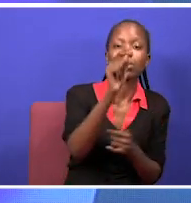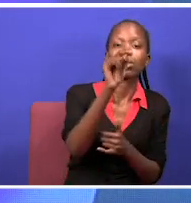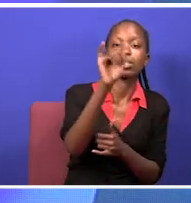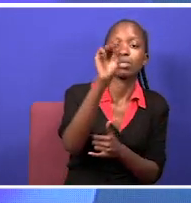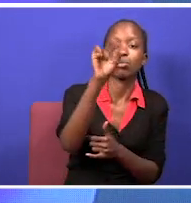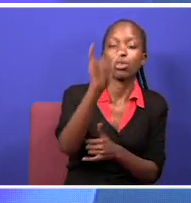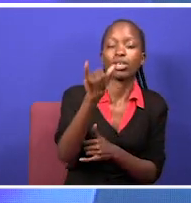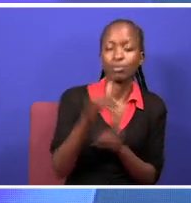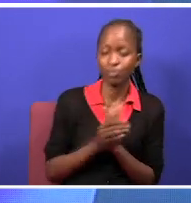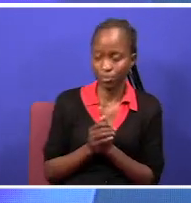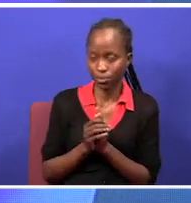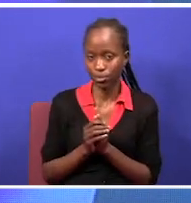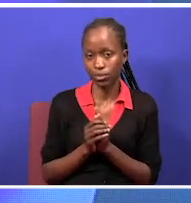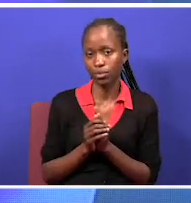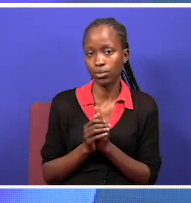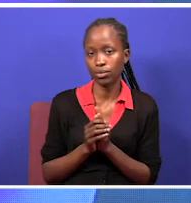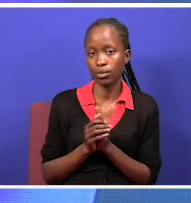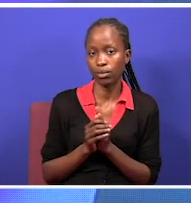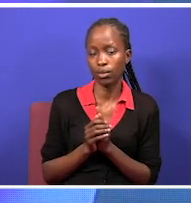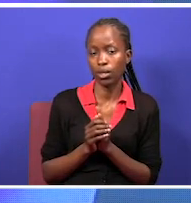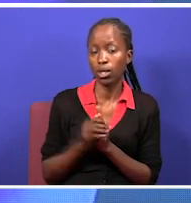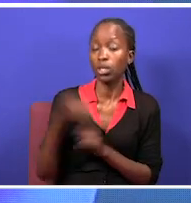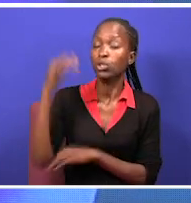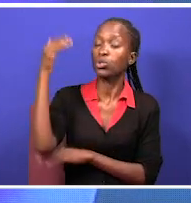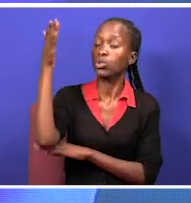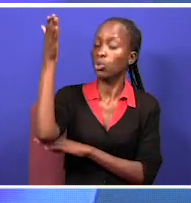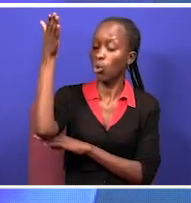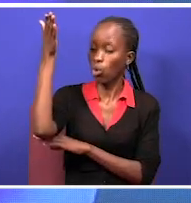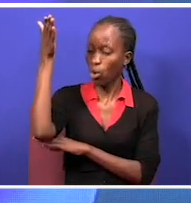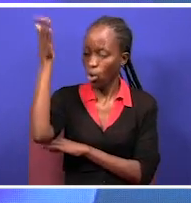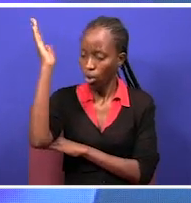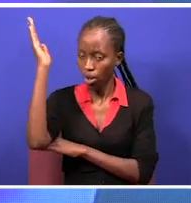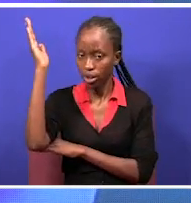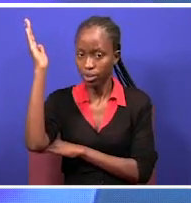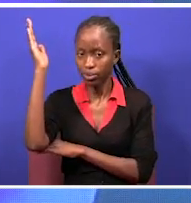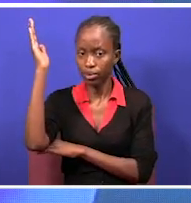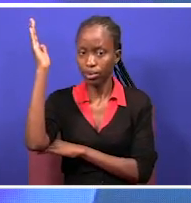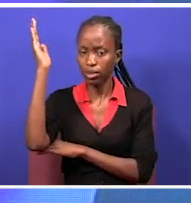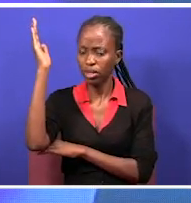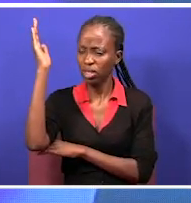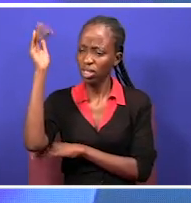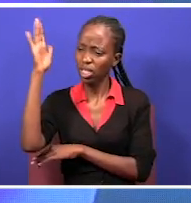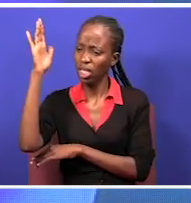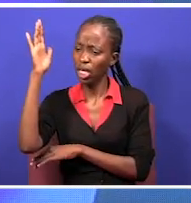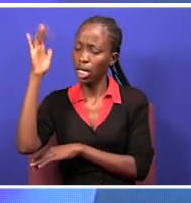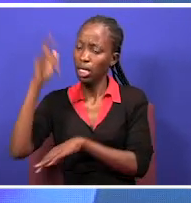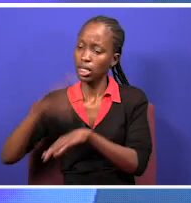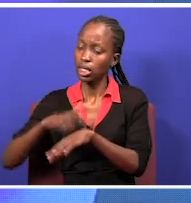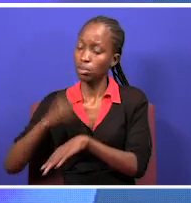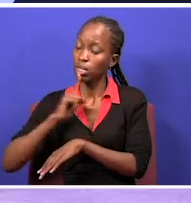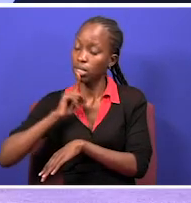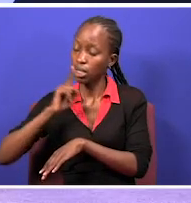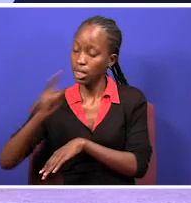to Timothy. So God is not a God of chance. He is saying